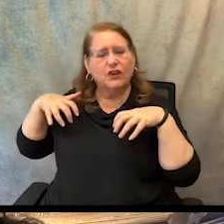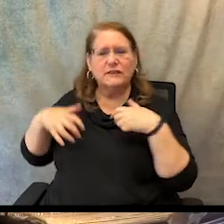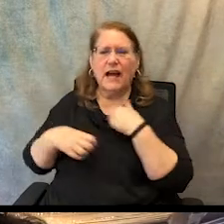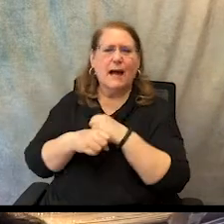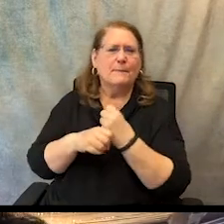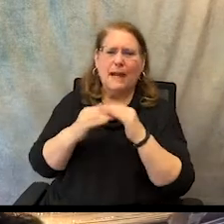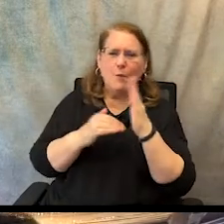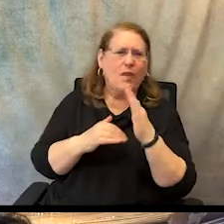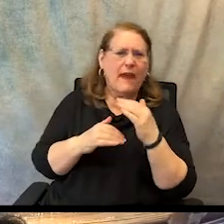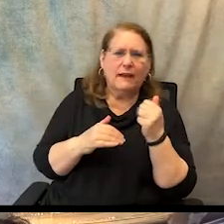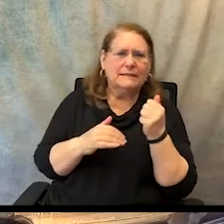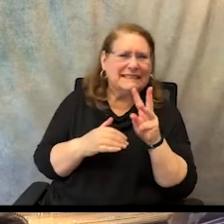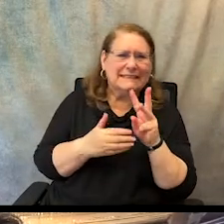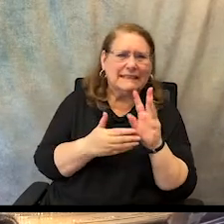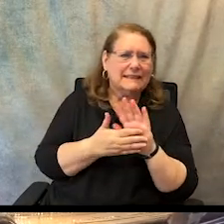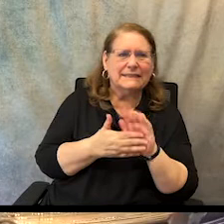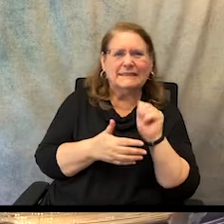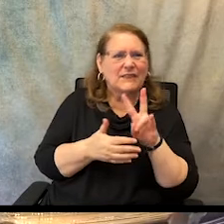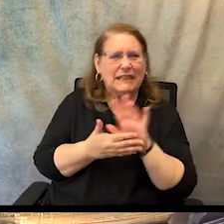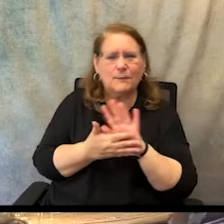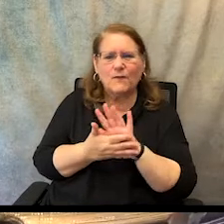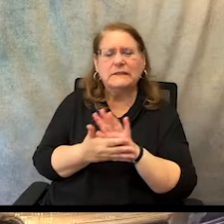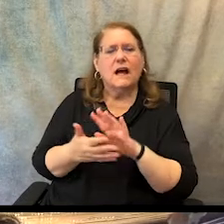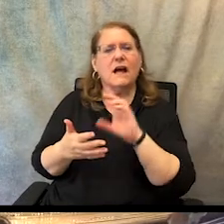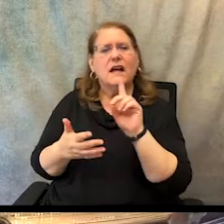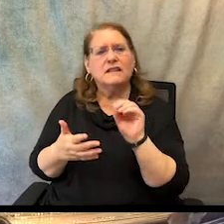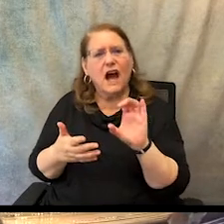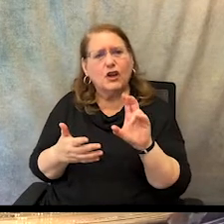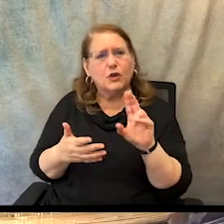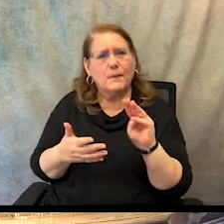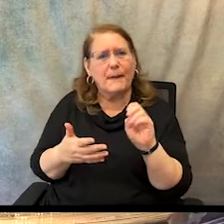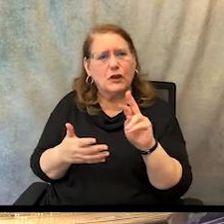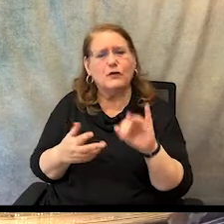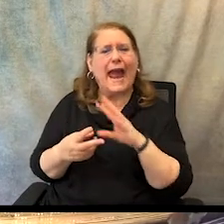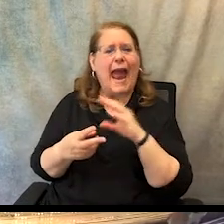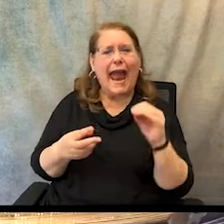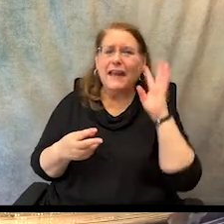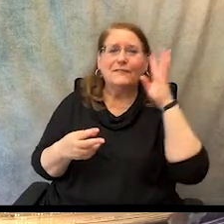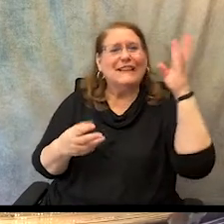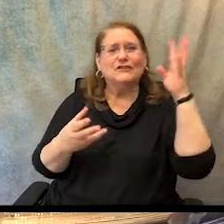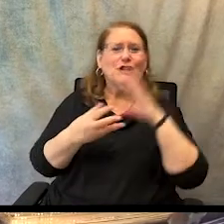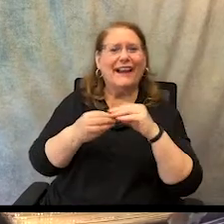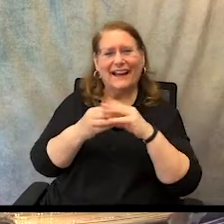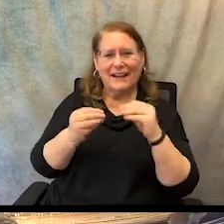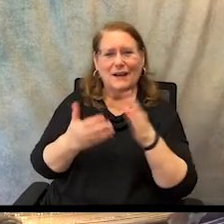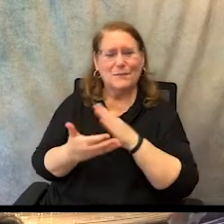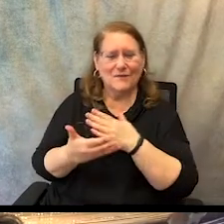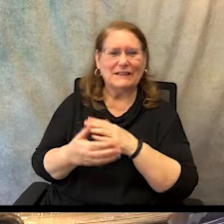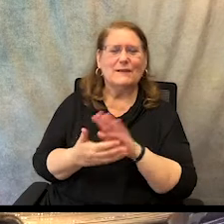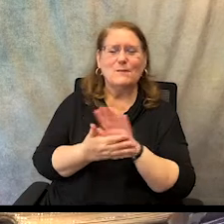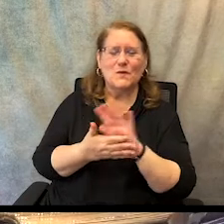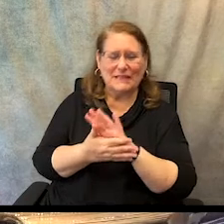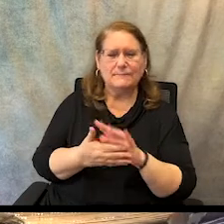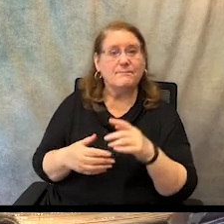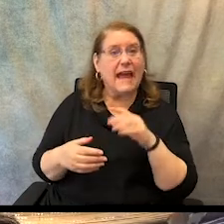I made more than 16 films, 17 movies, documentary and fiction movie. And the story of Neighbors actually